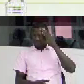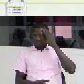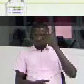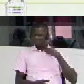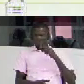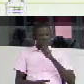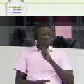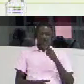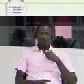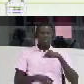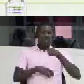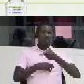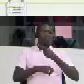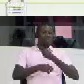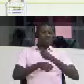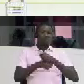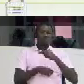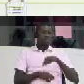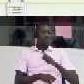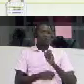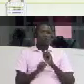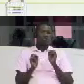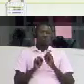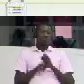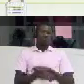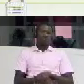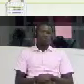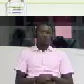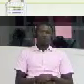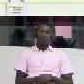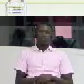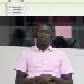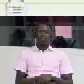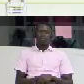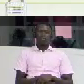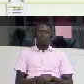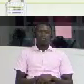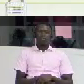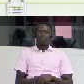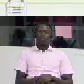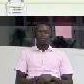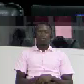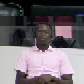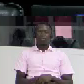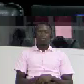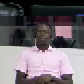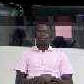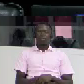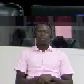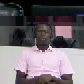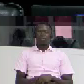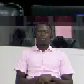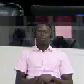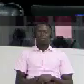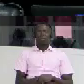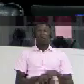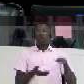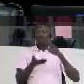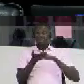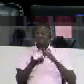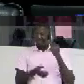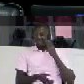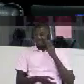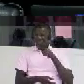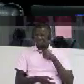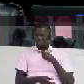way I observed them, I don't think that they were Gambian. And on this particular day, were you